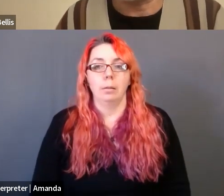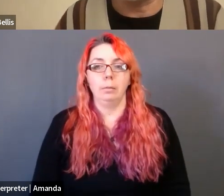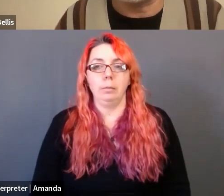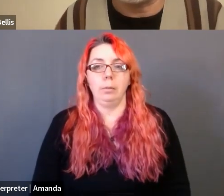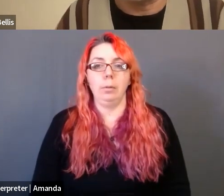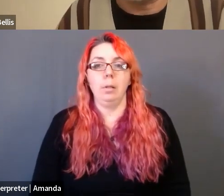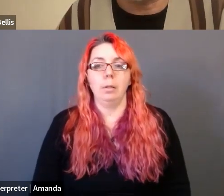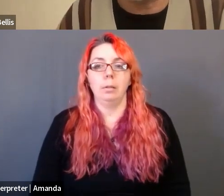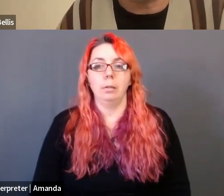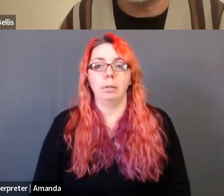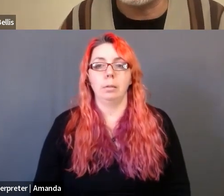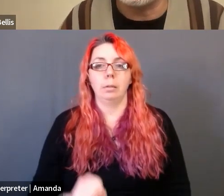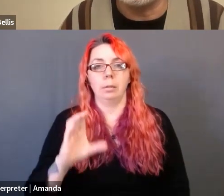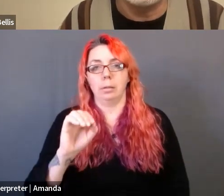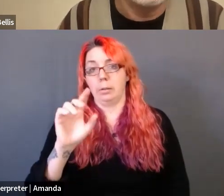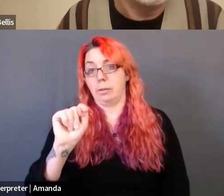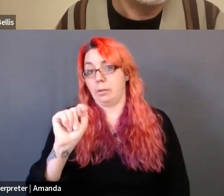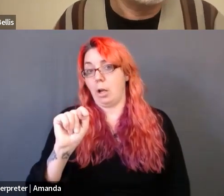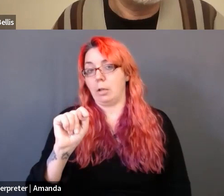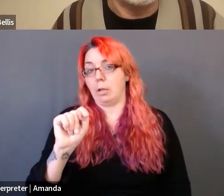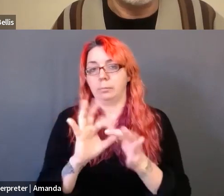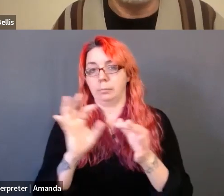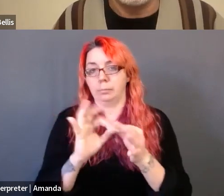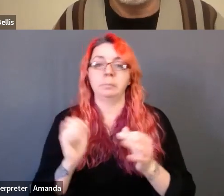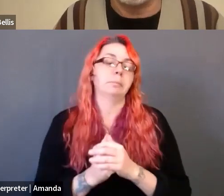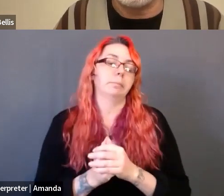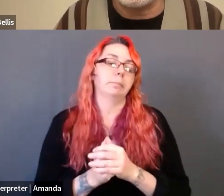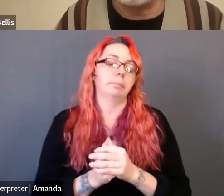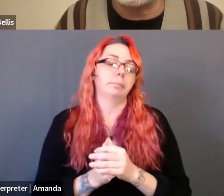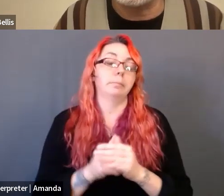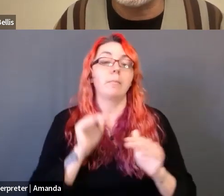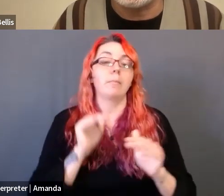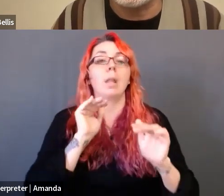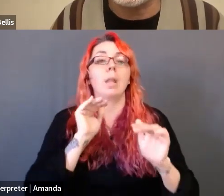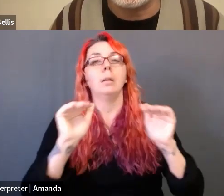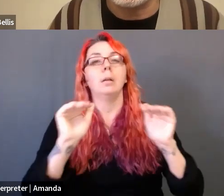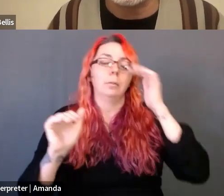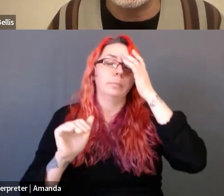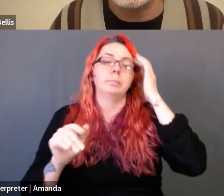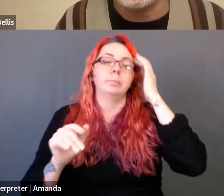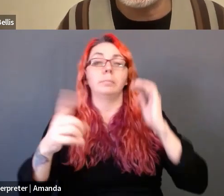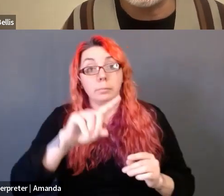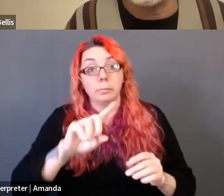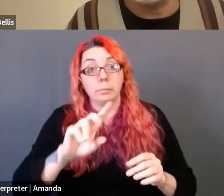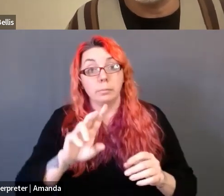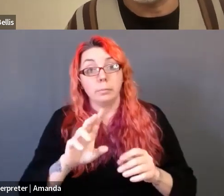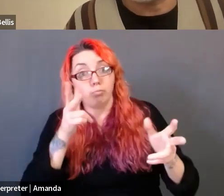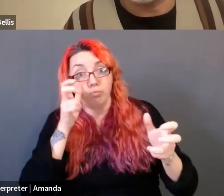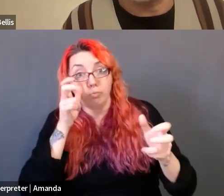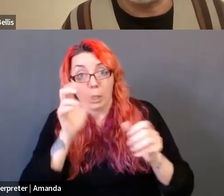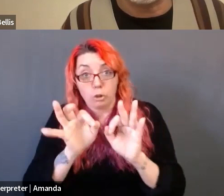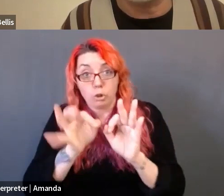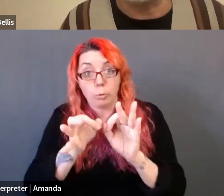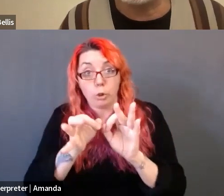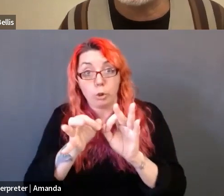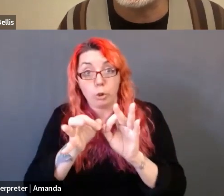and just to let any participants know who may require the use of ASL interpretation inside